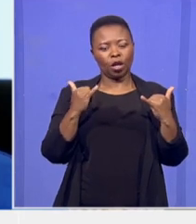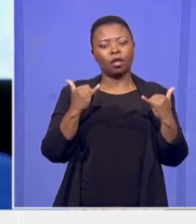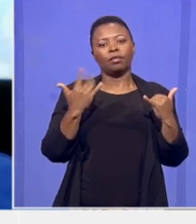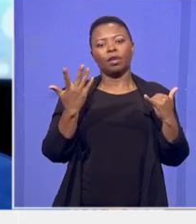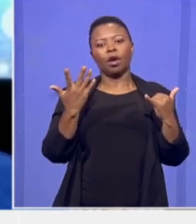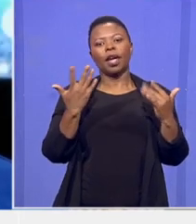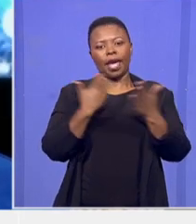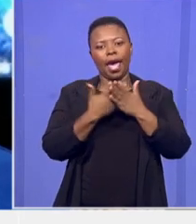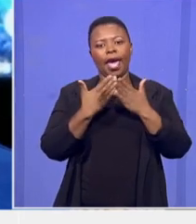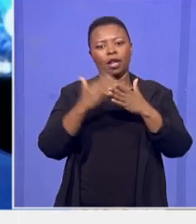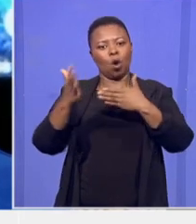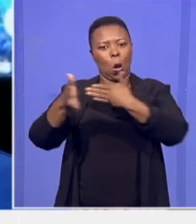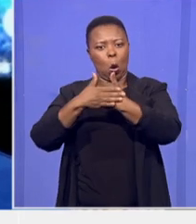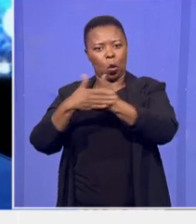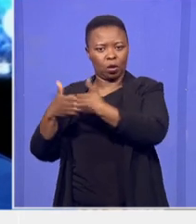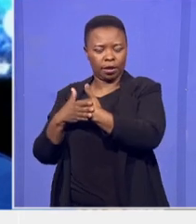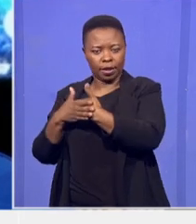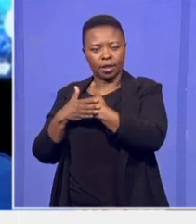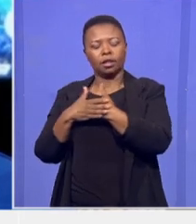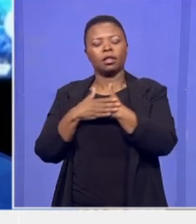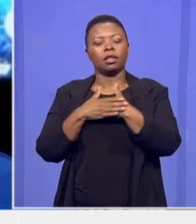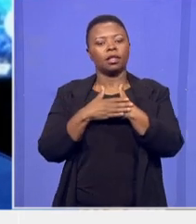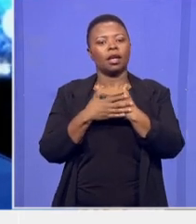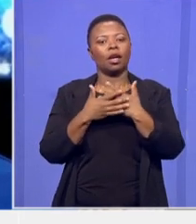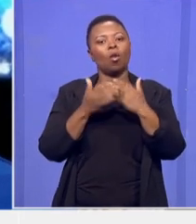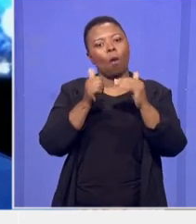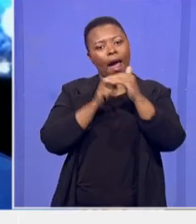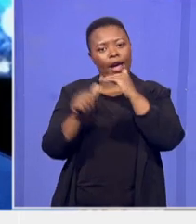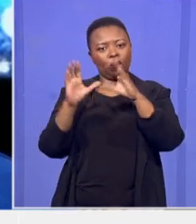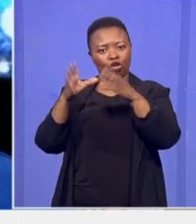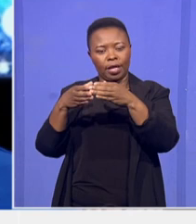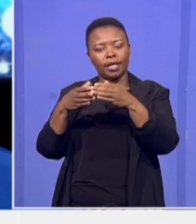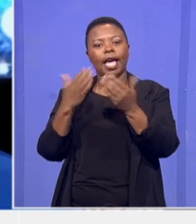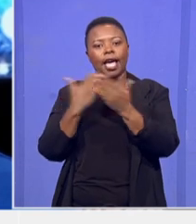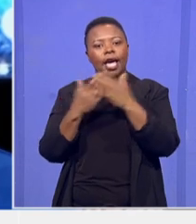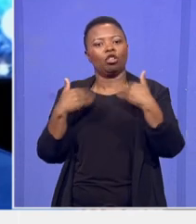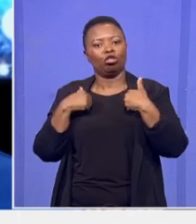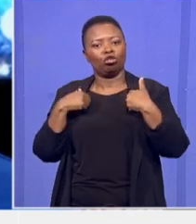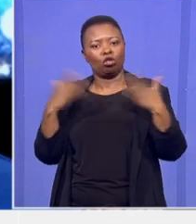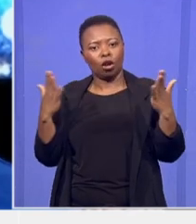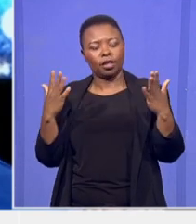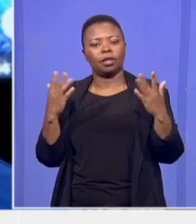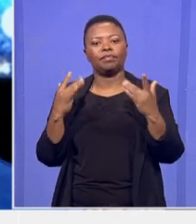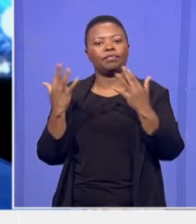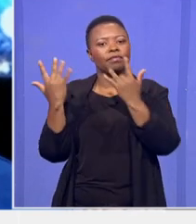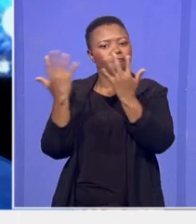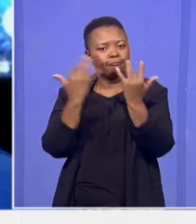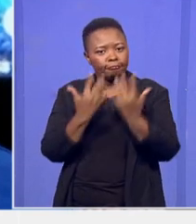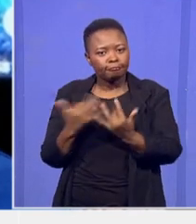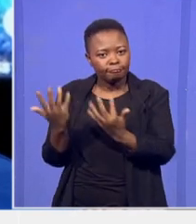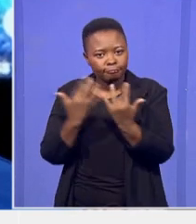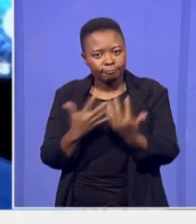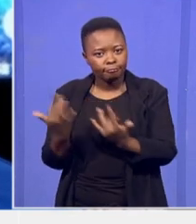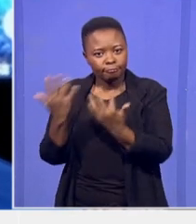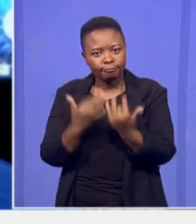or their agents to now start the, I want to say, the count or the tabulation of the outcomes.